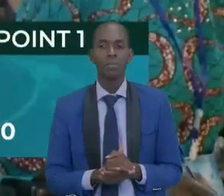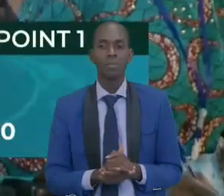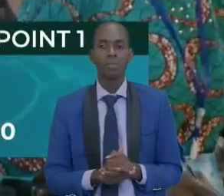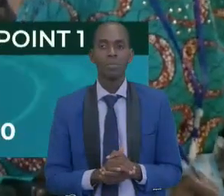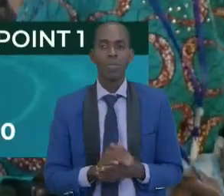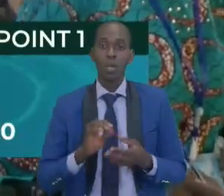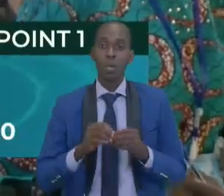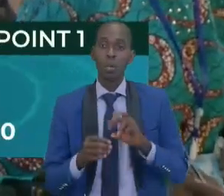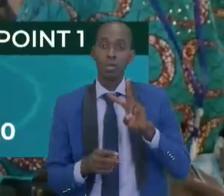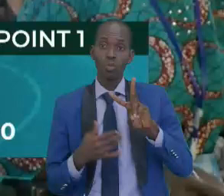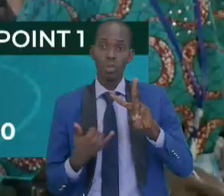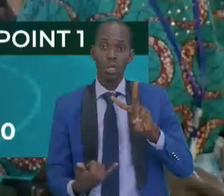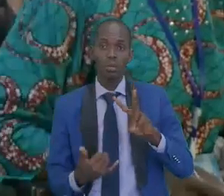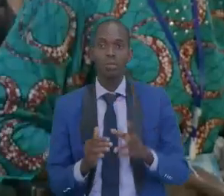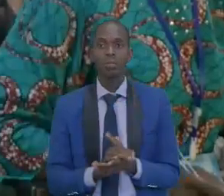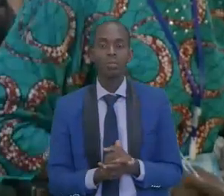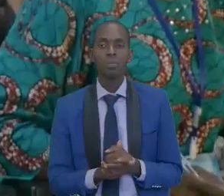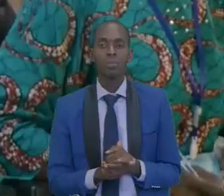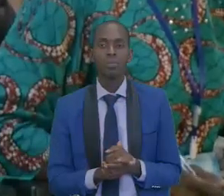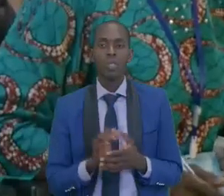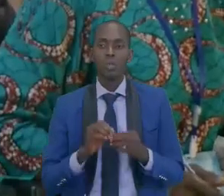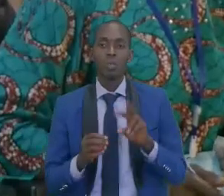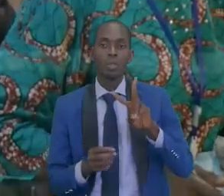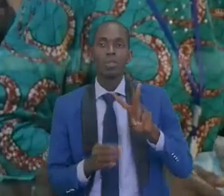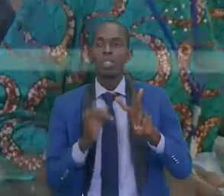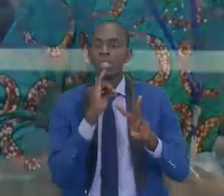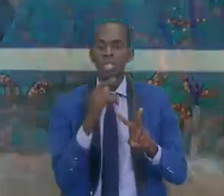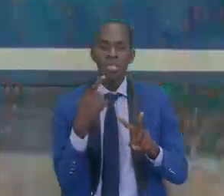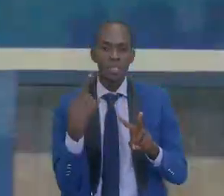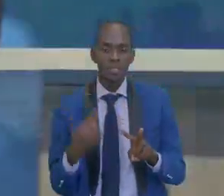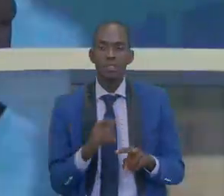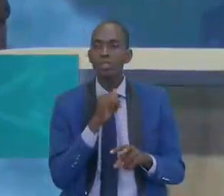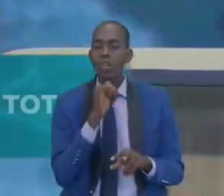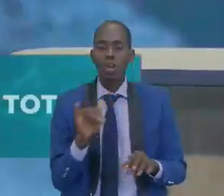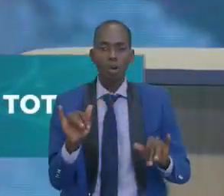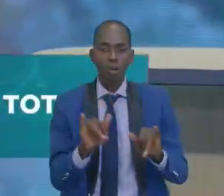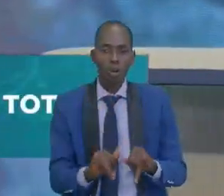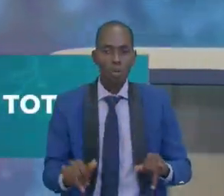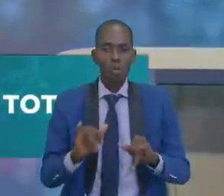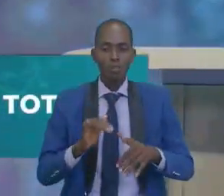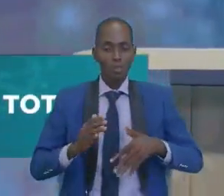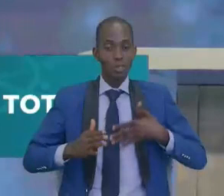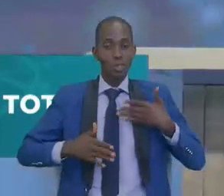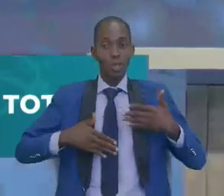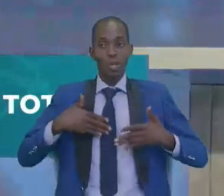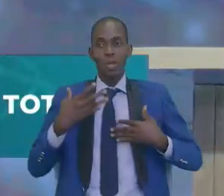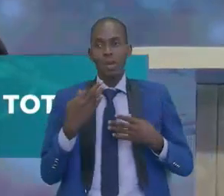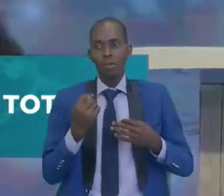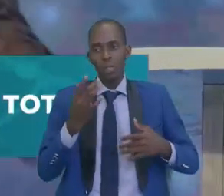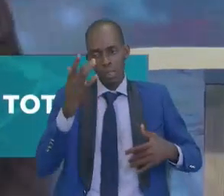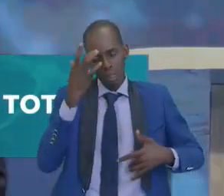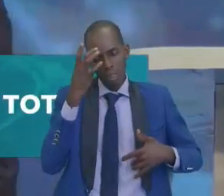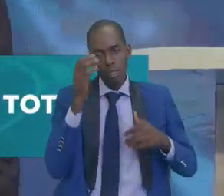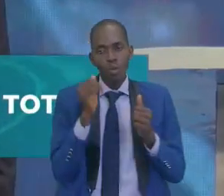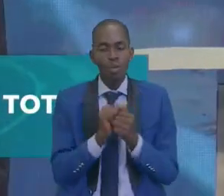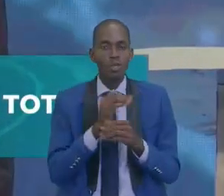Number two now. Number three, the peculiar joy of the sick with total